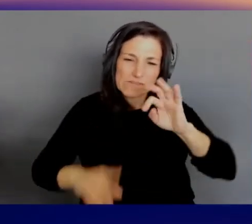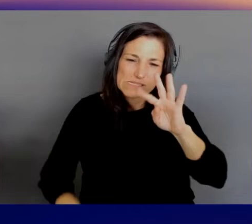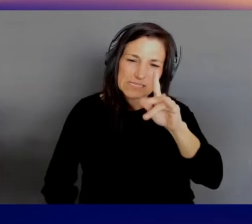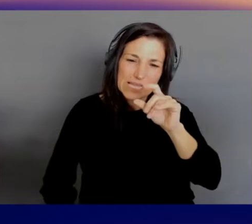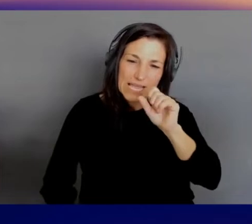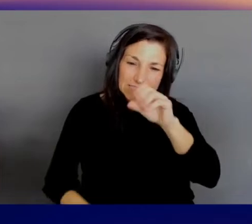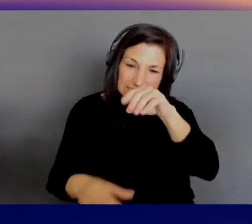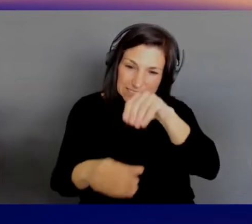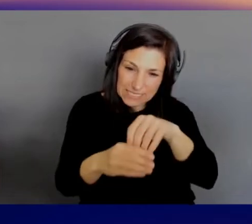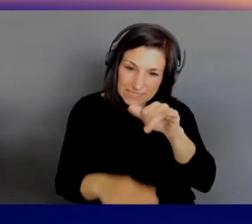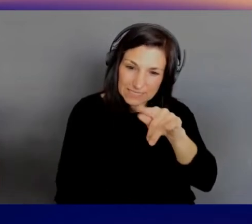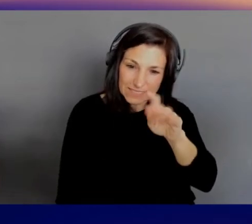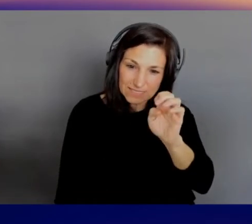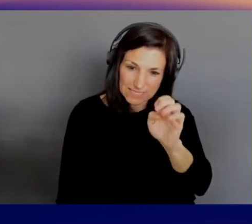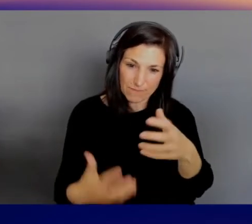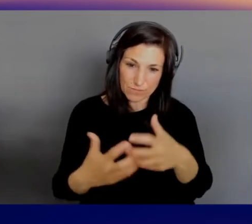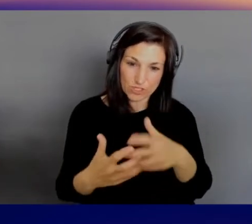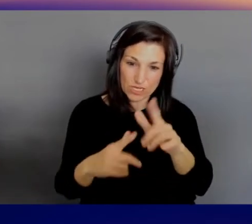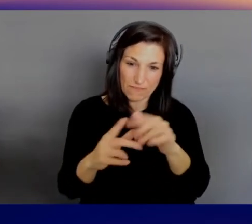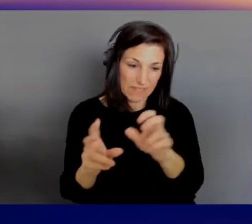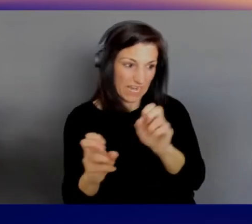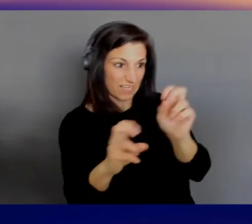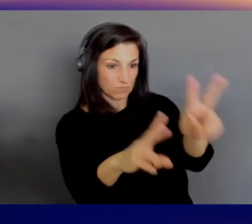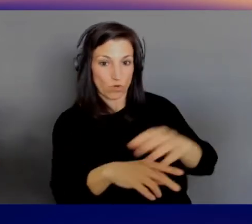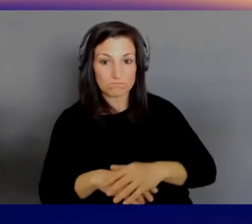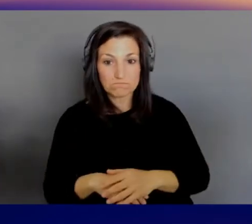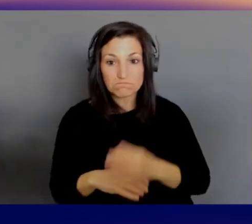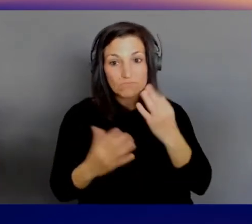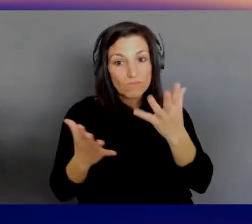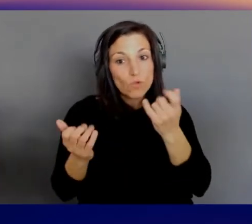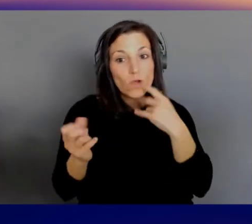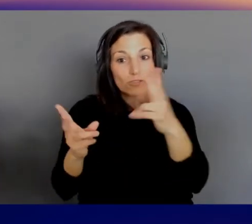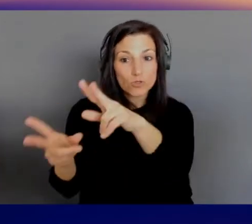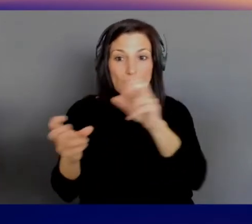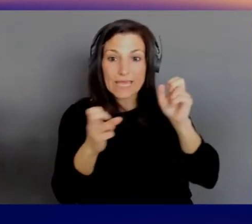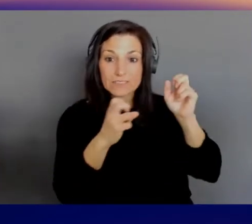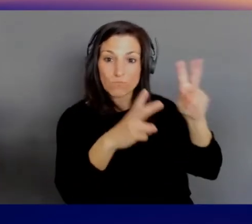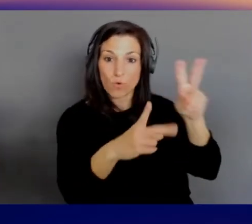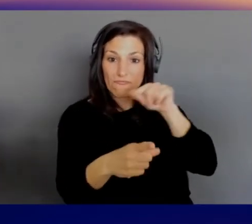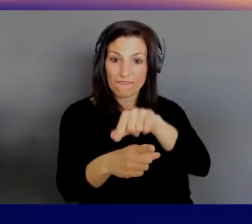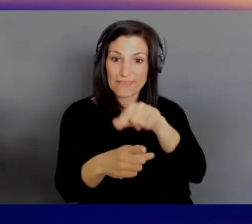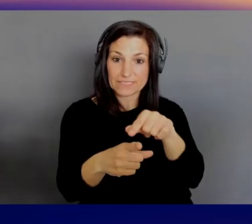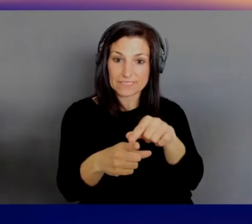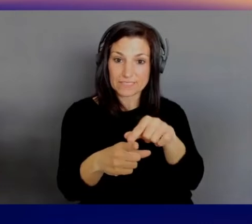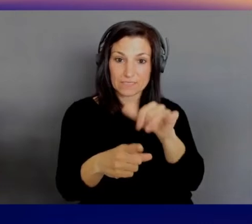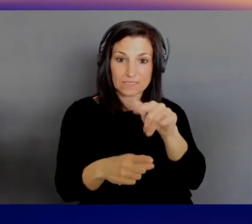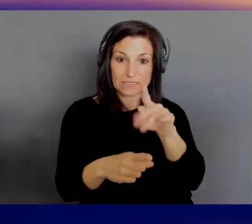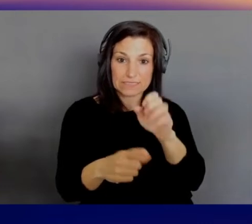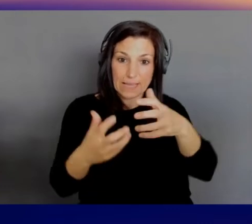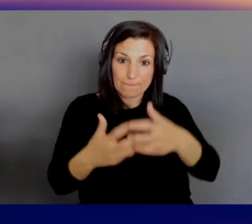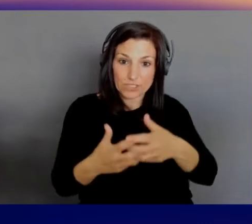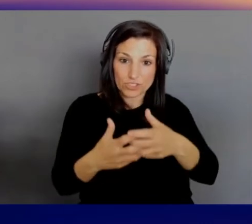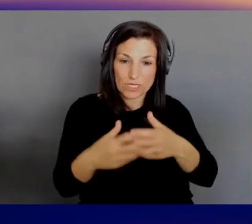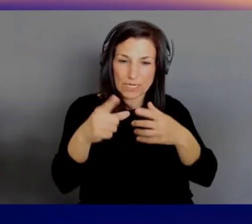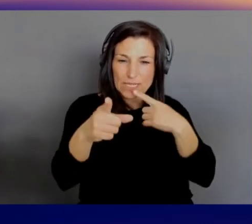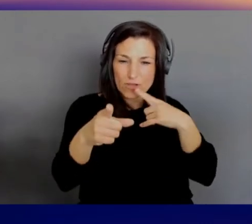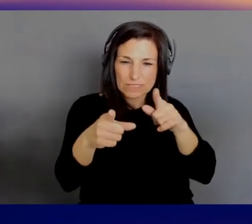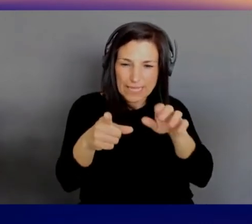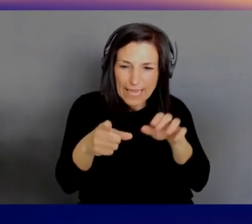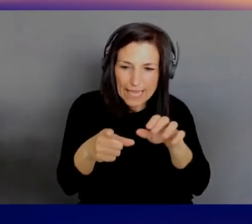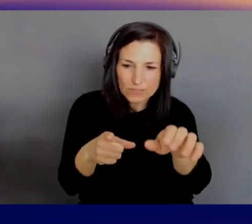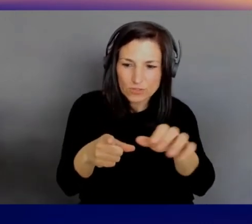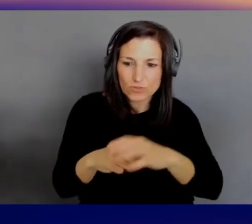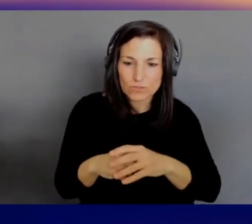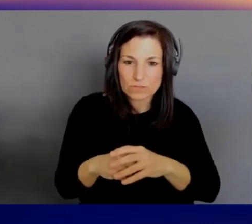export. Now in case we want to export this, let's say I want to export this state machine. Here is my execution. I can copy it